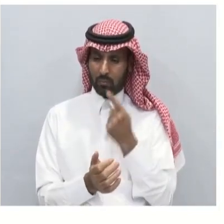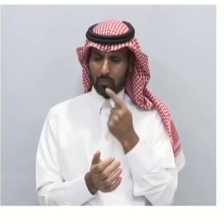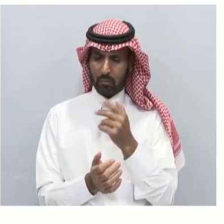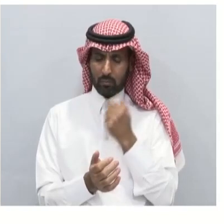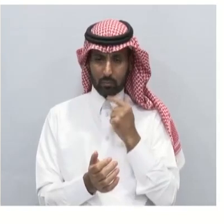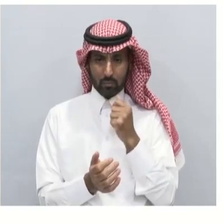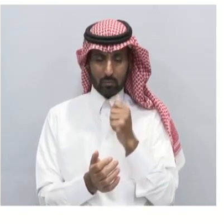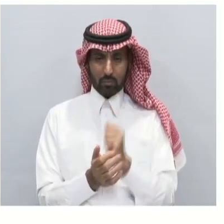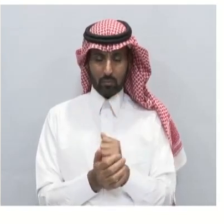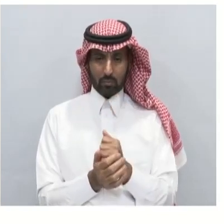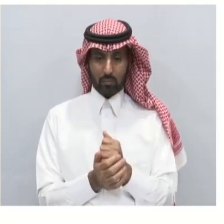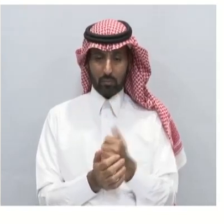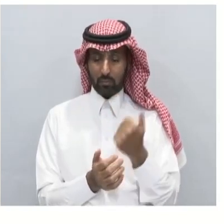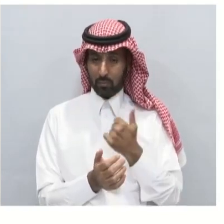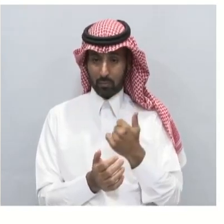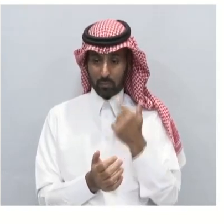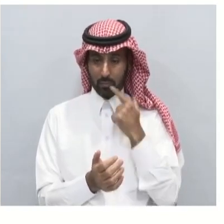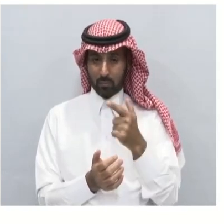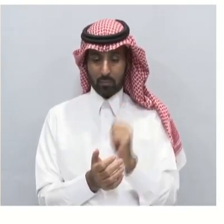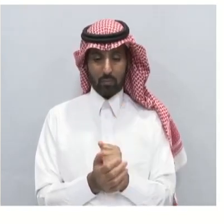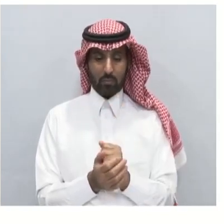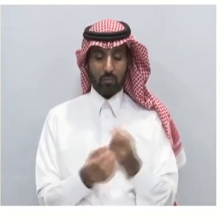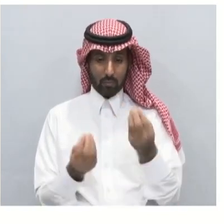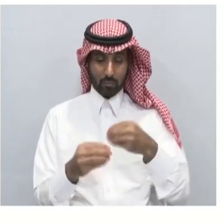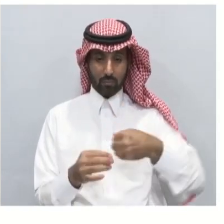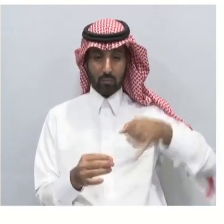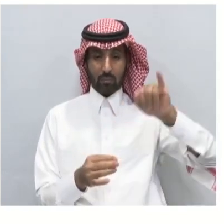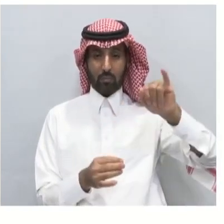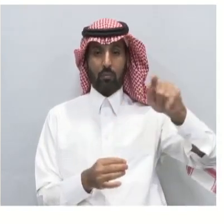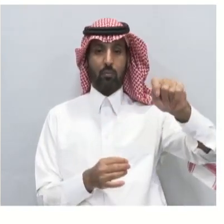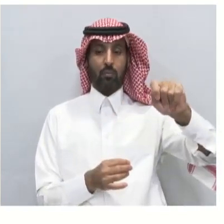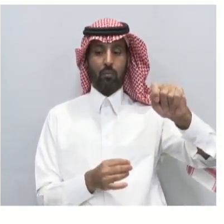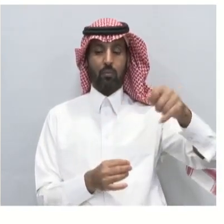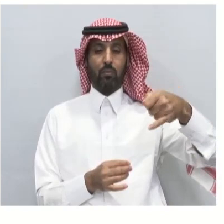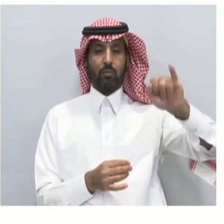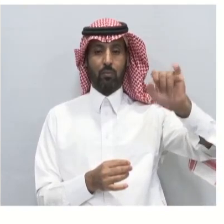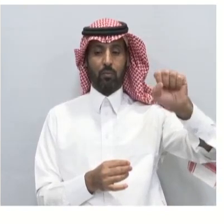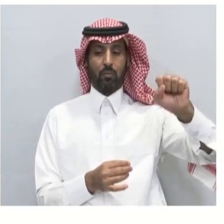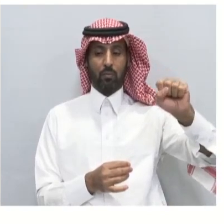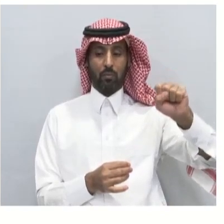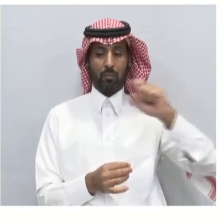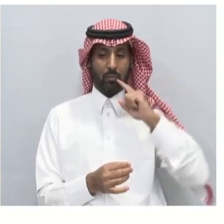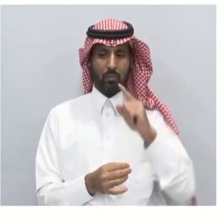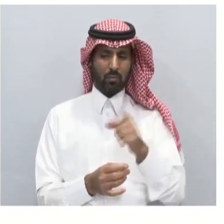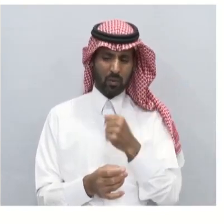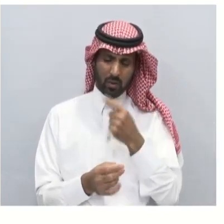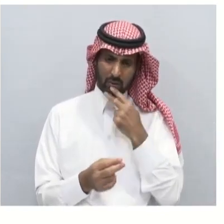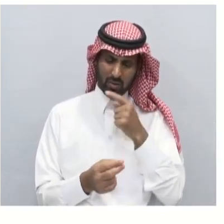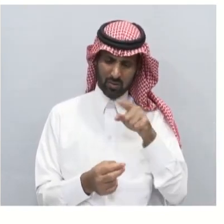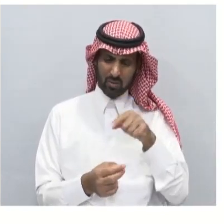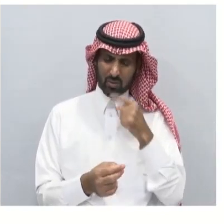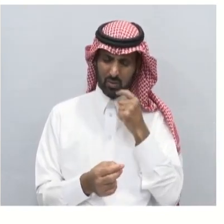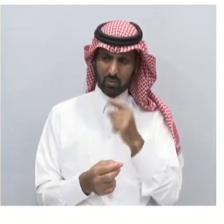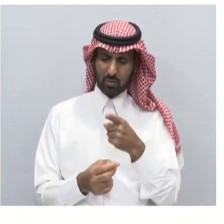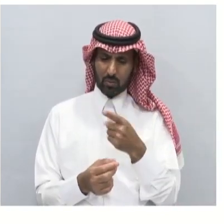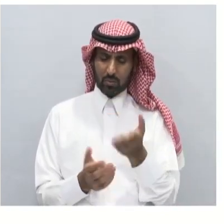necessary. Some sentences we will use its with it. Okay? So it's wrong to expect here. This is